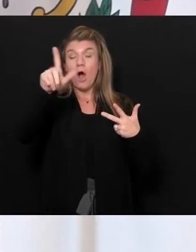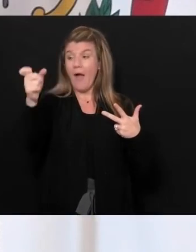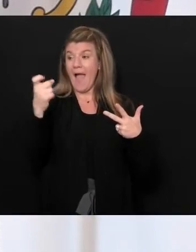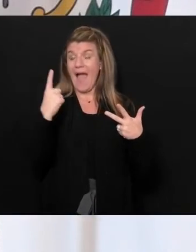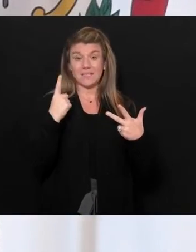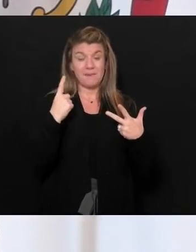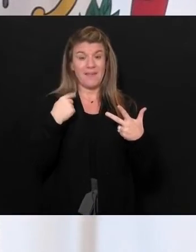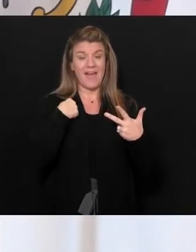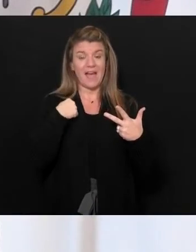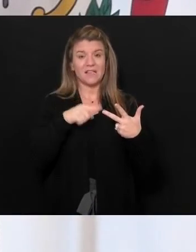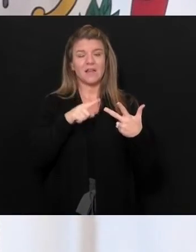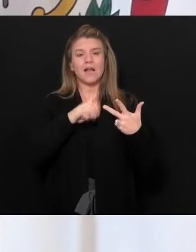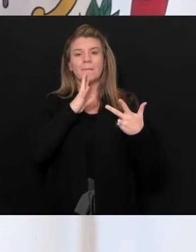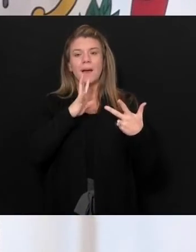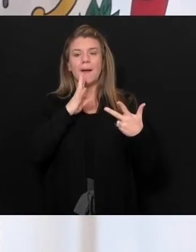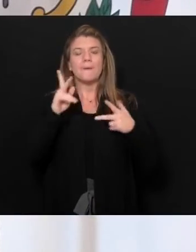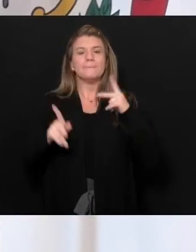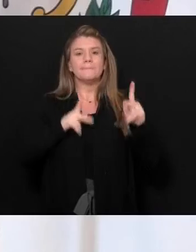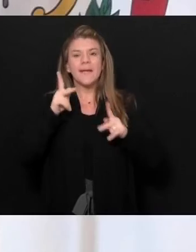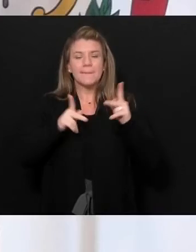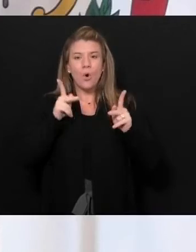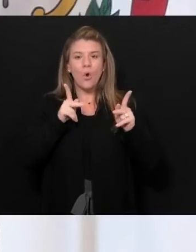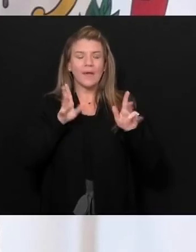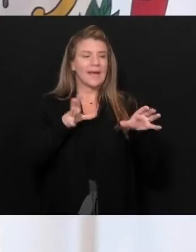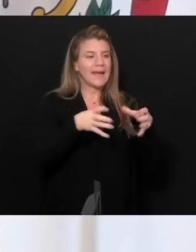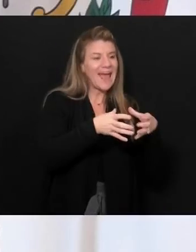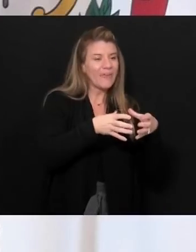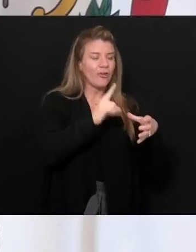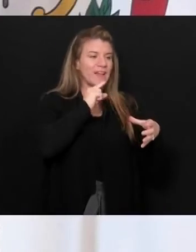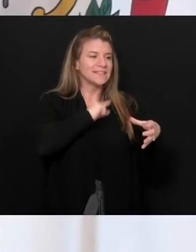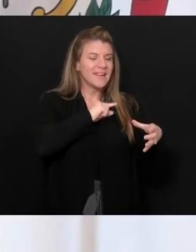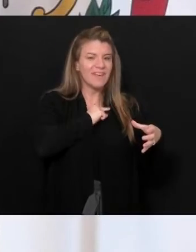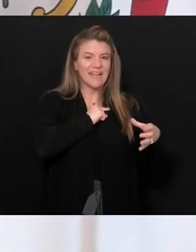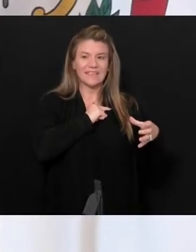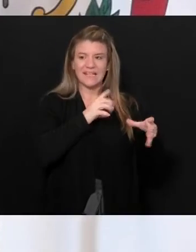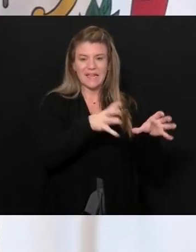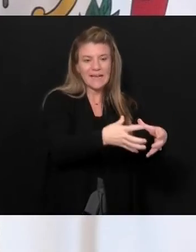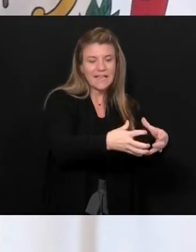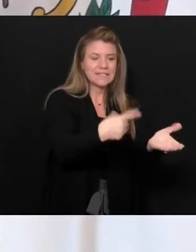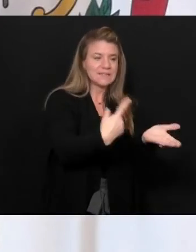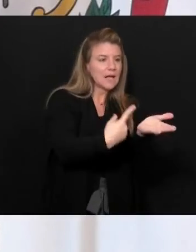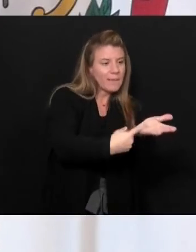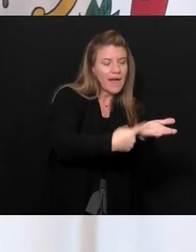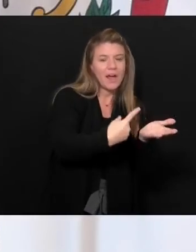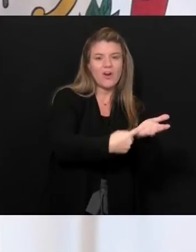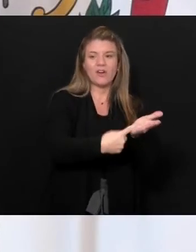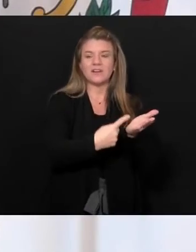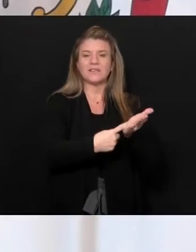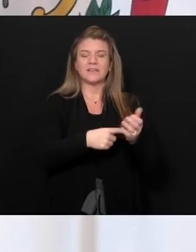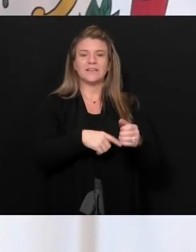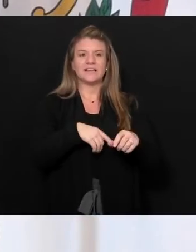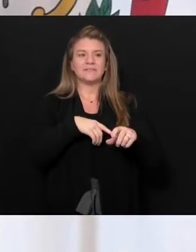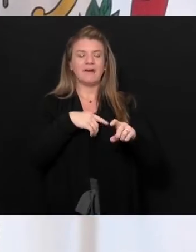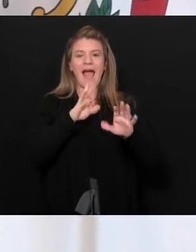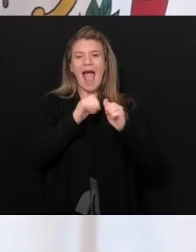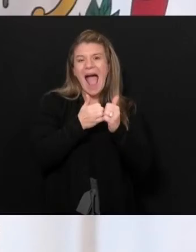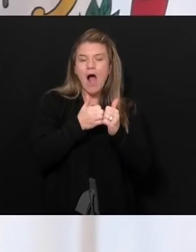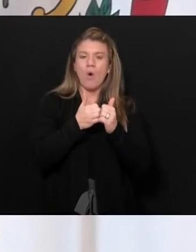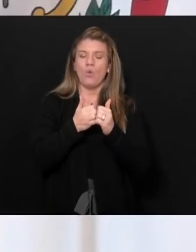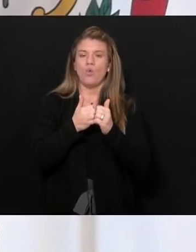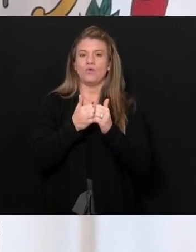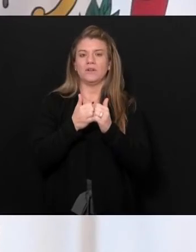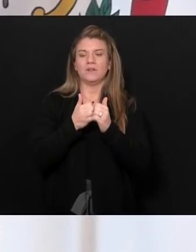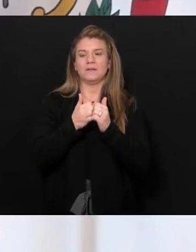was talking about, I think, people getting together over Thanksgiving and all that, and talking about this from the standpoint